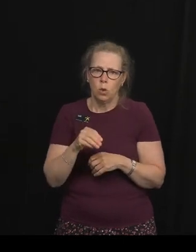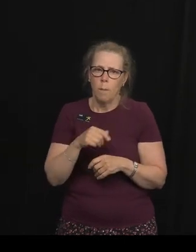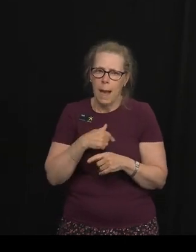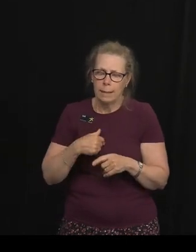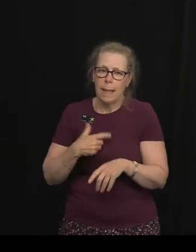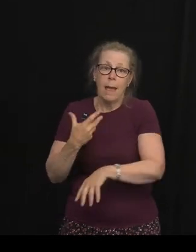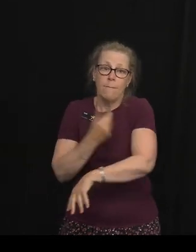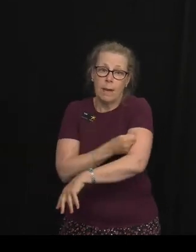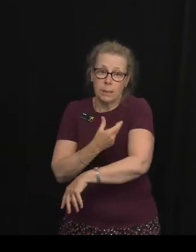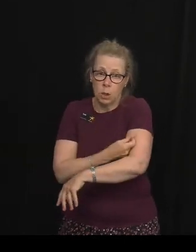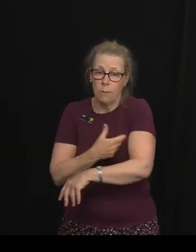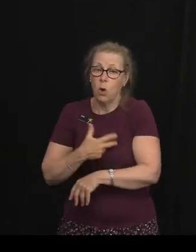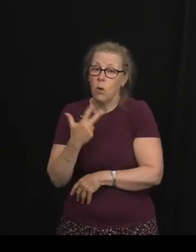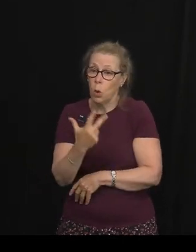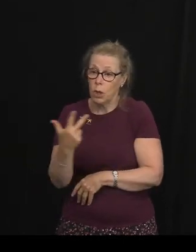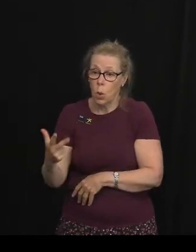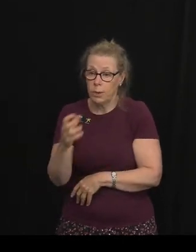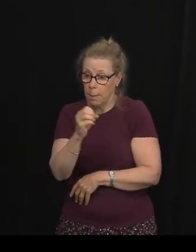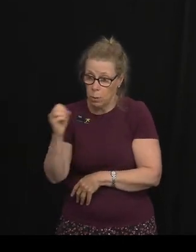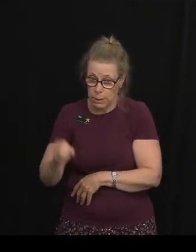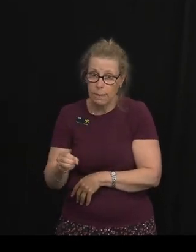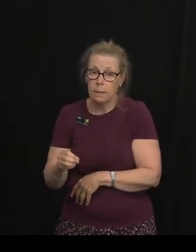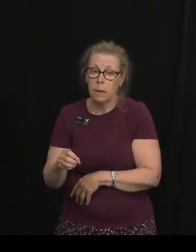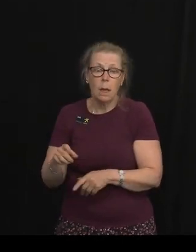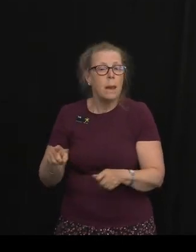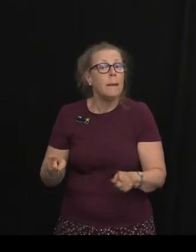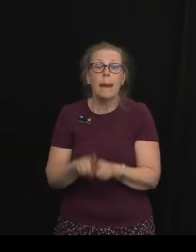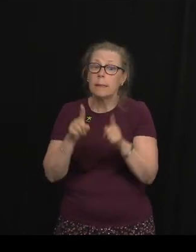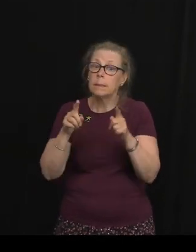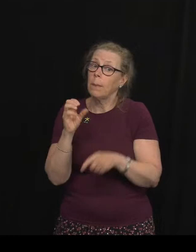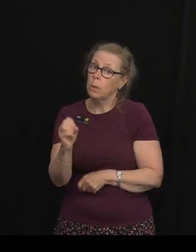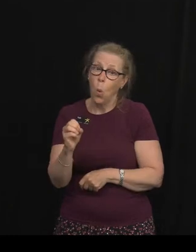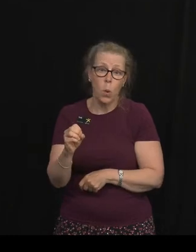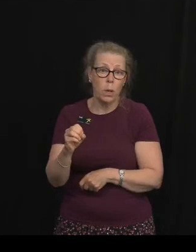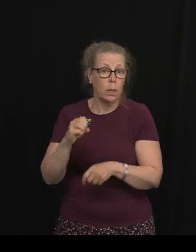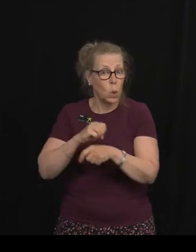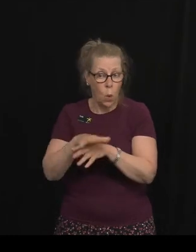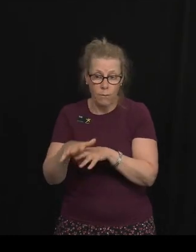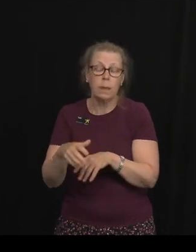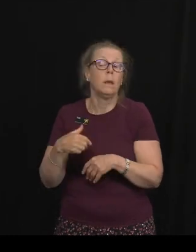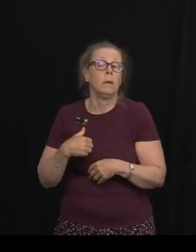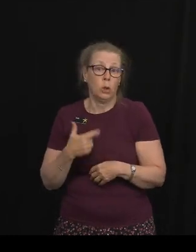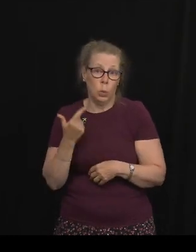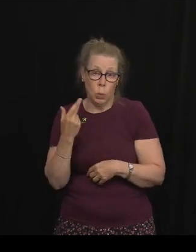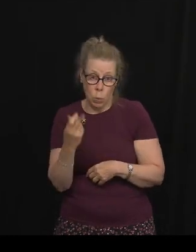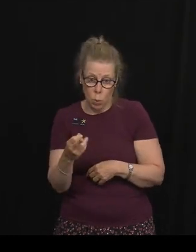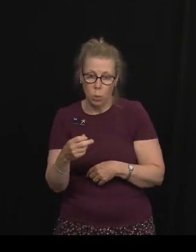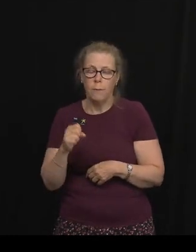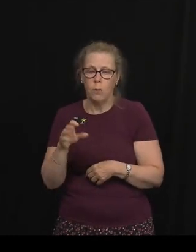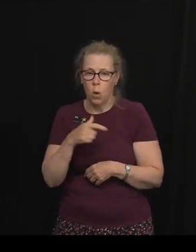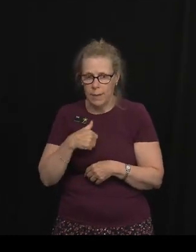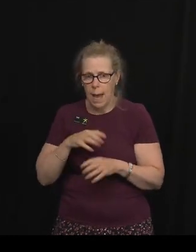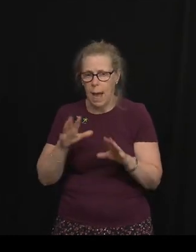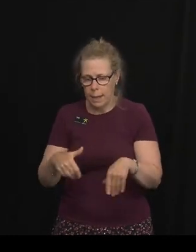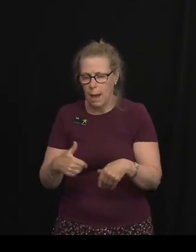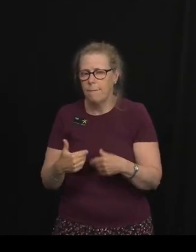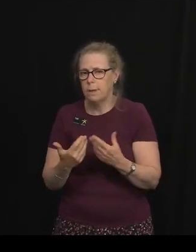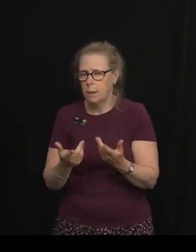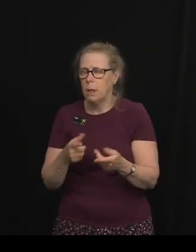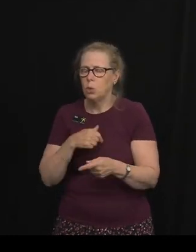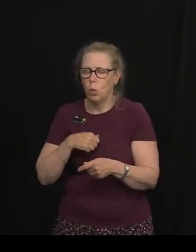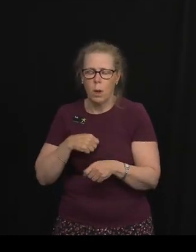88%. They had barely had any COVID cases, luckily enough, because if they had, most have been severely